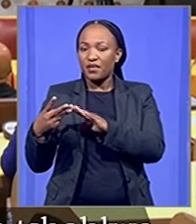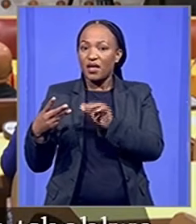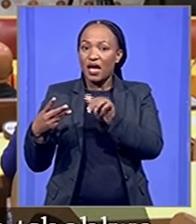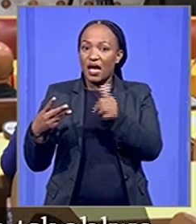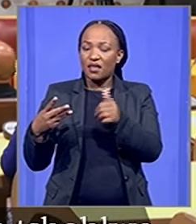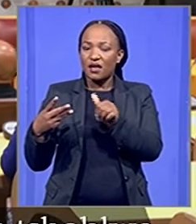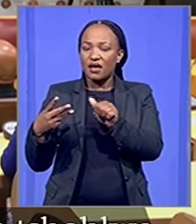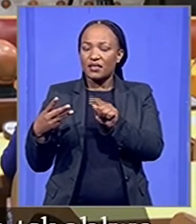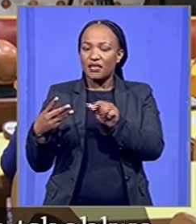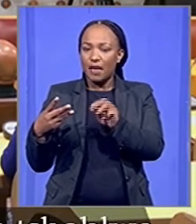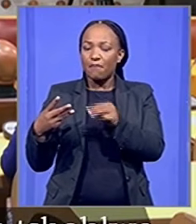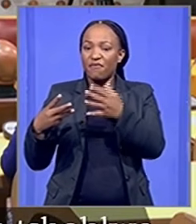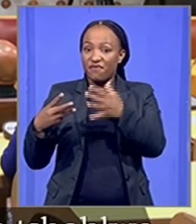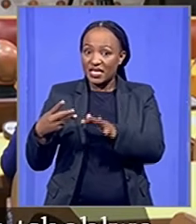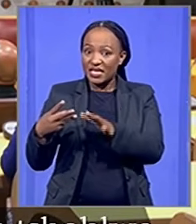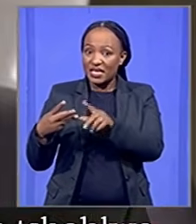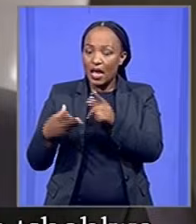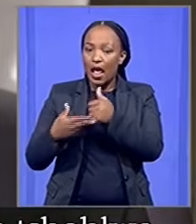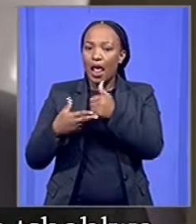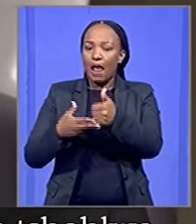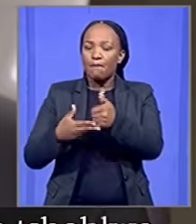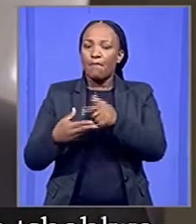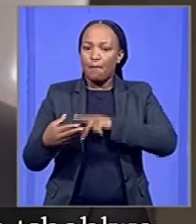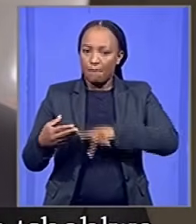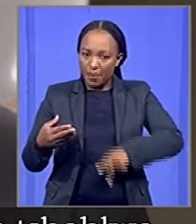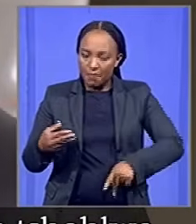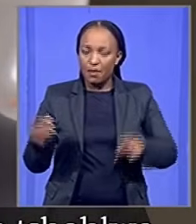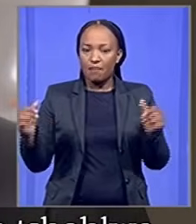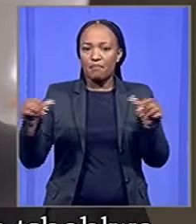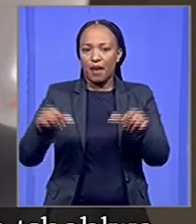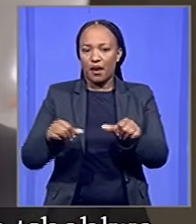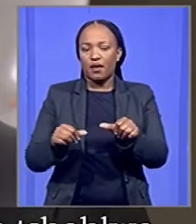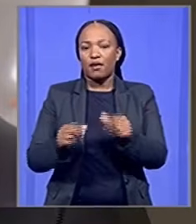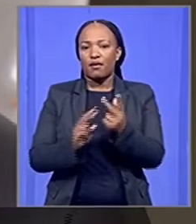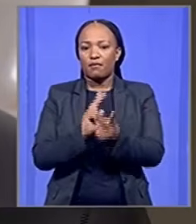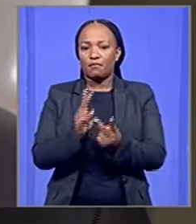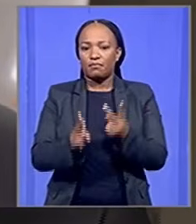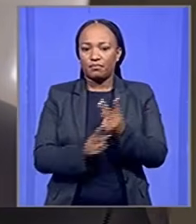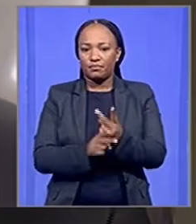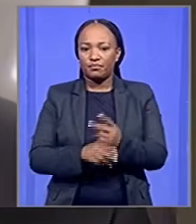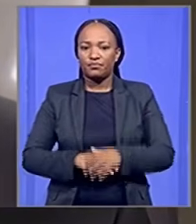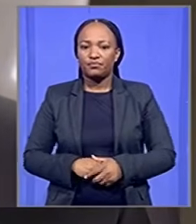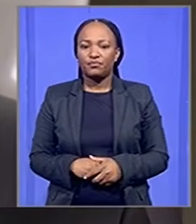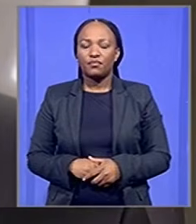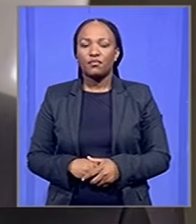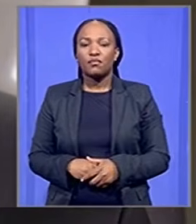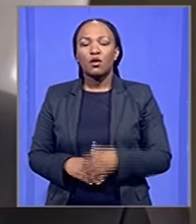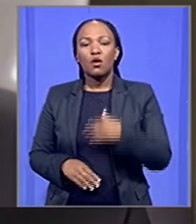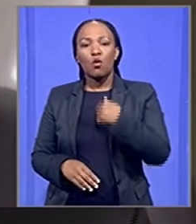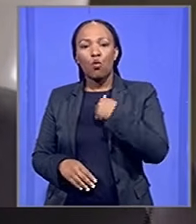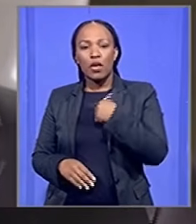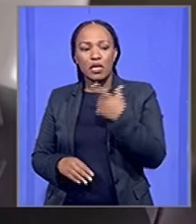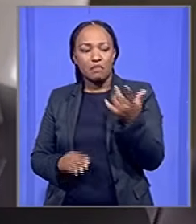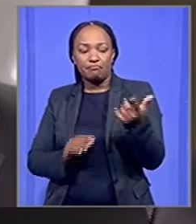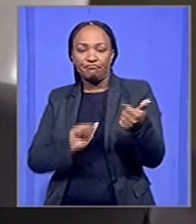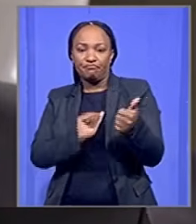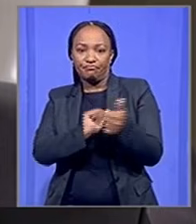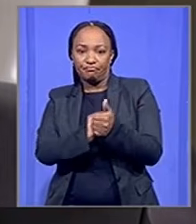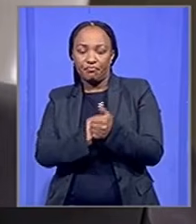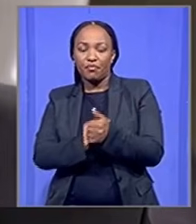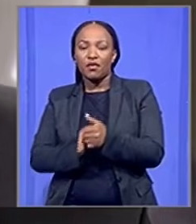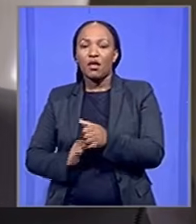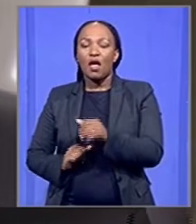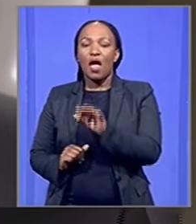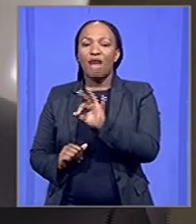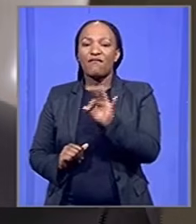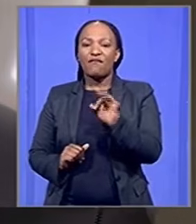Front Plus ke tse nang le motheo. In our engagement with the Freedom Front Plus, they came with two concept documents. The